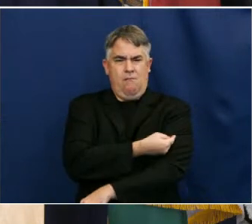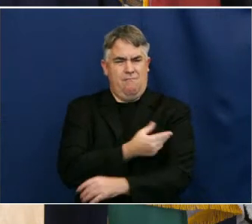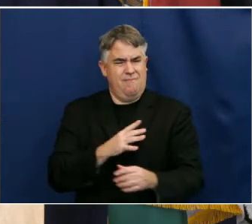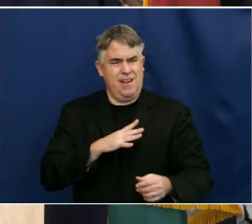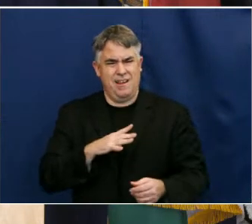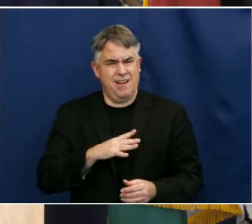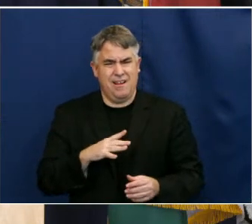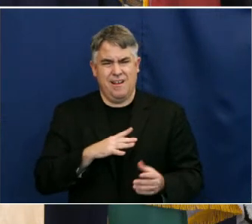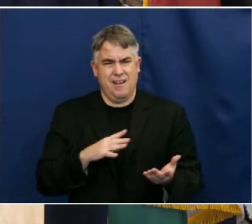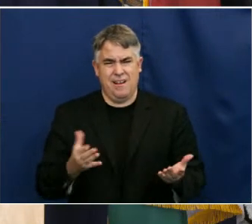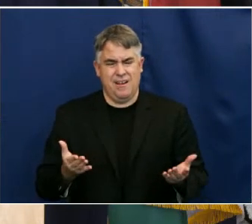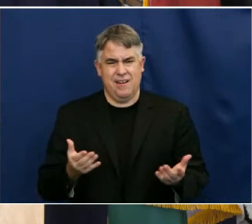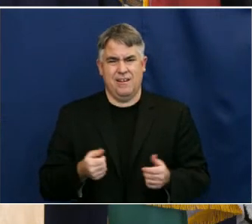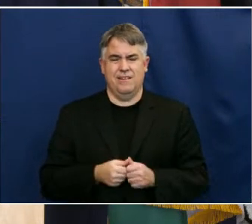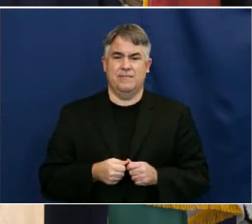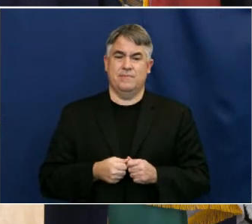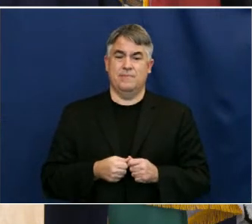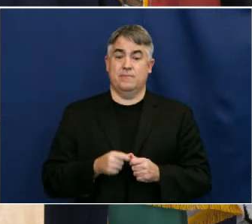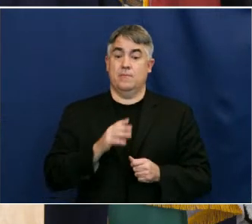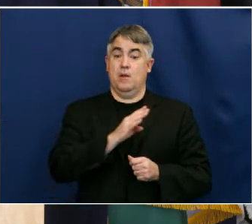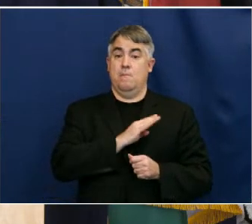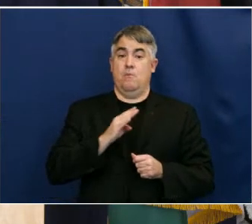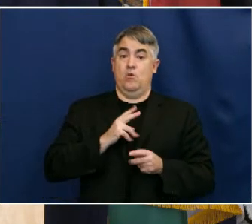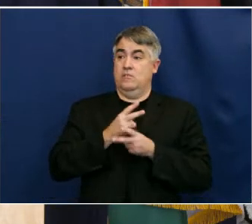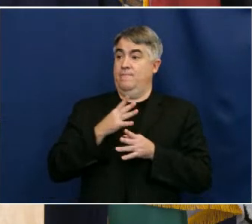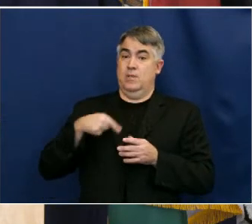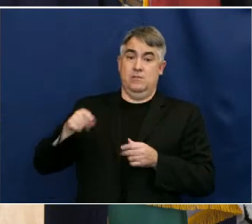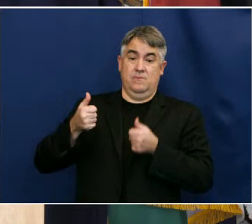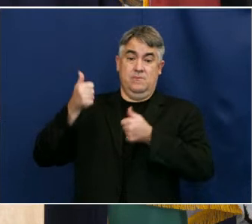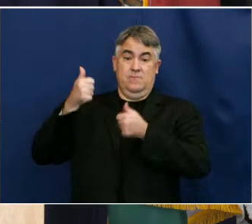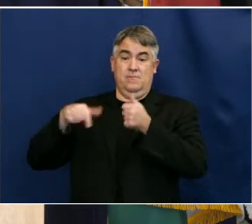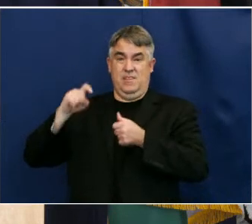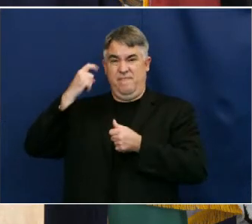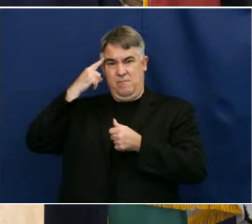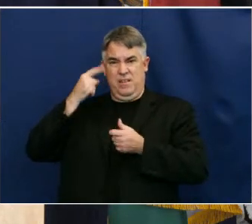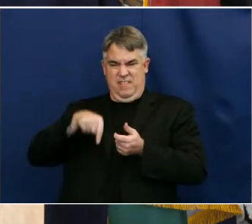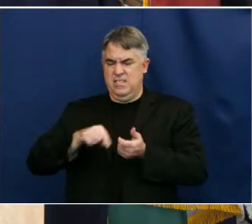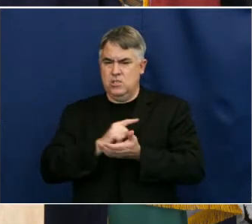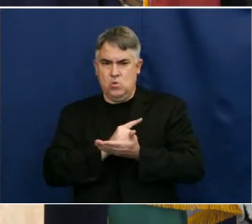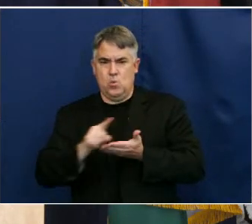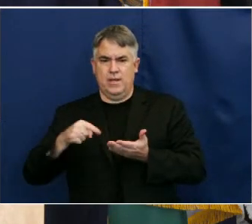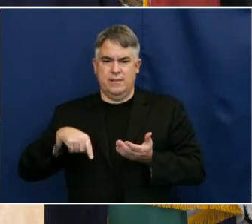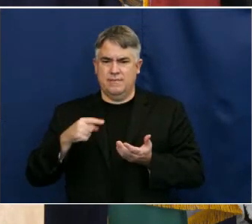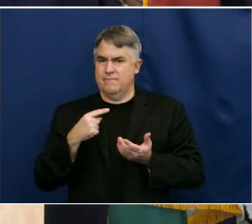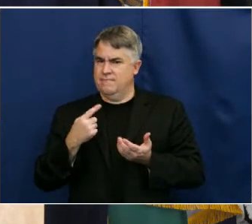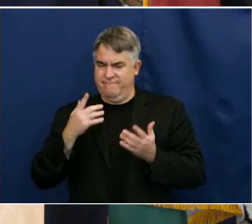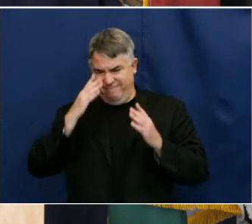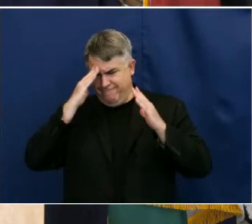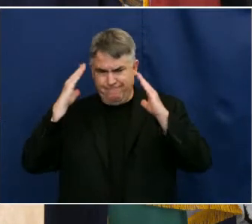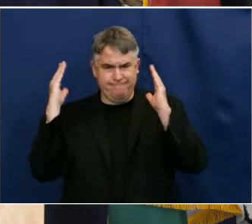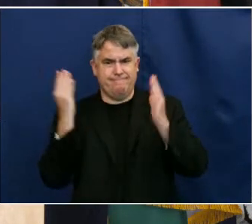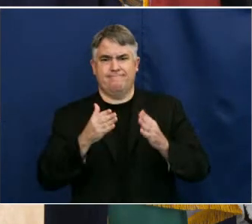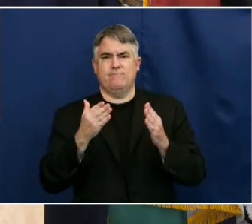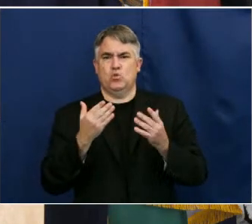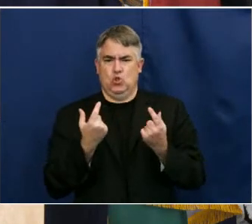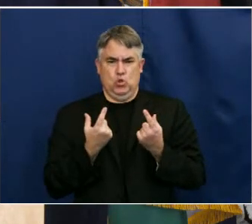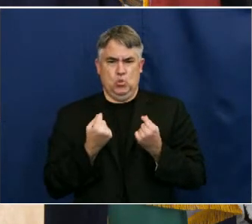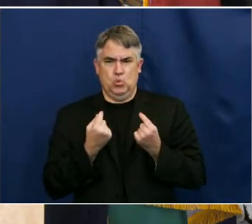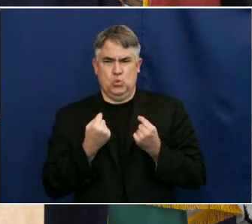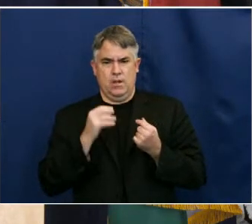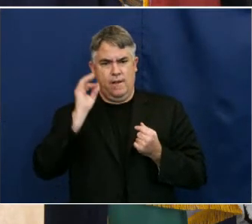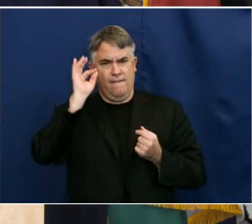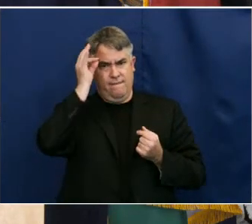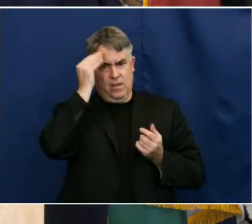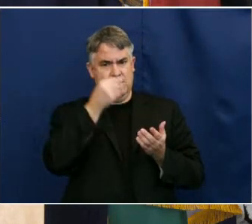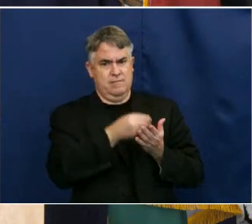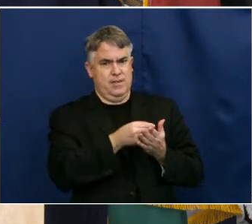board of supervisors took action this week to prioritize how we're going to be addressing future federal funding and state funding